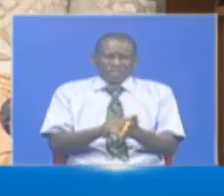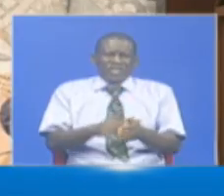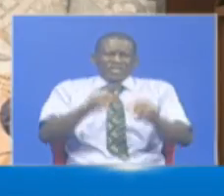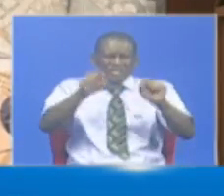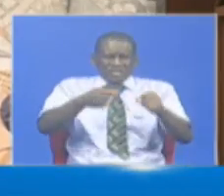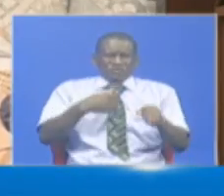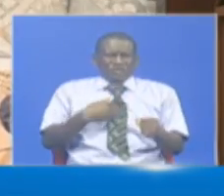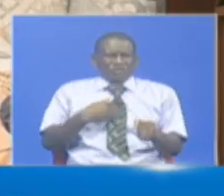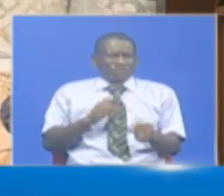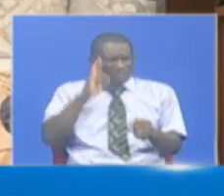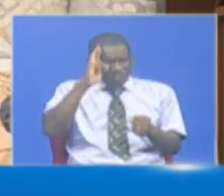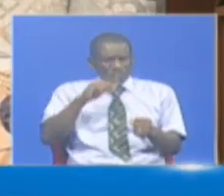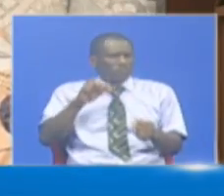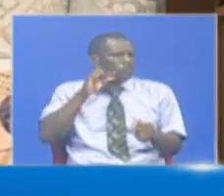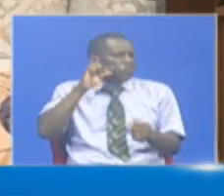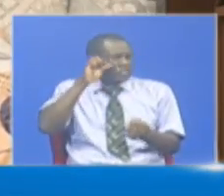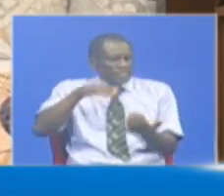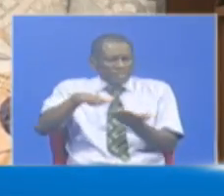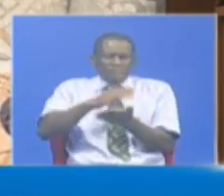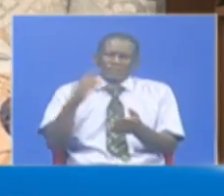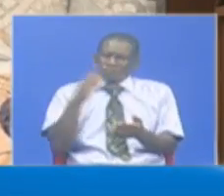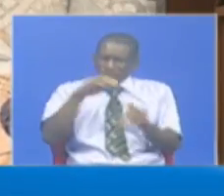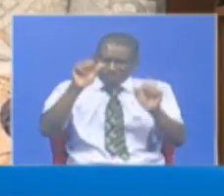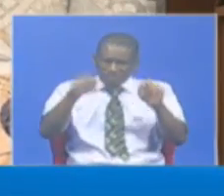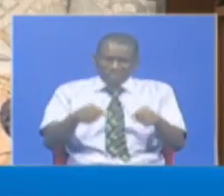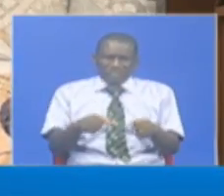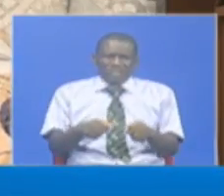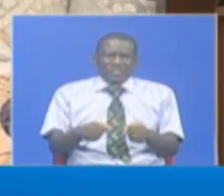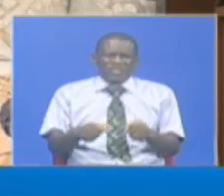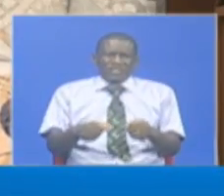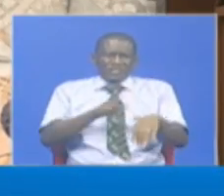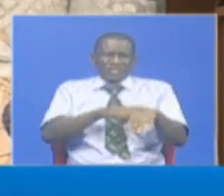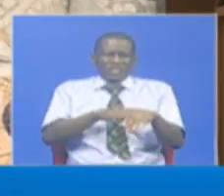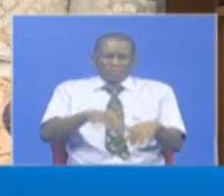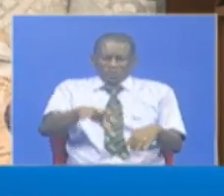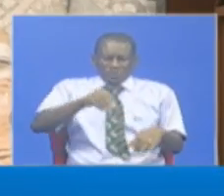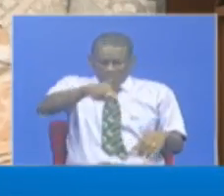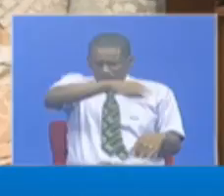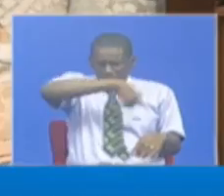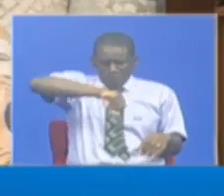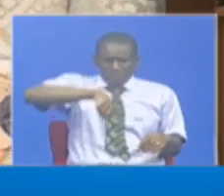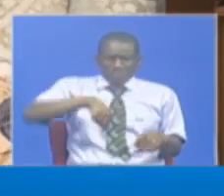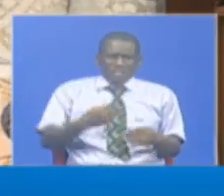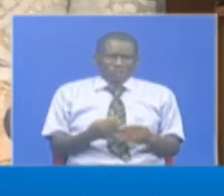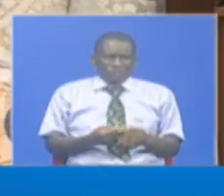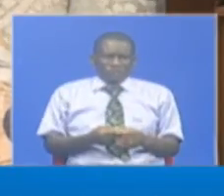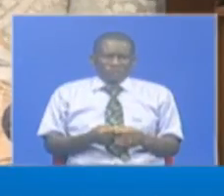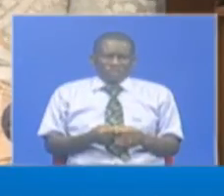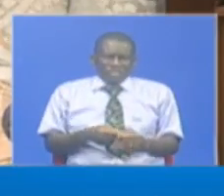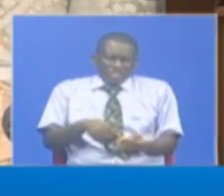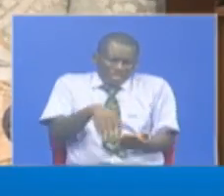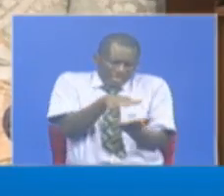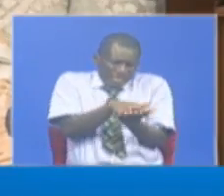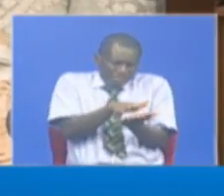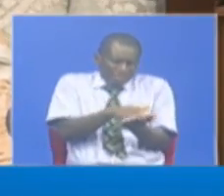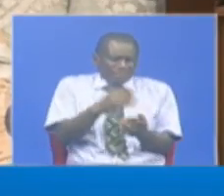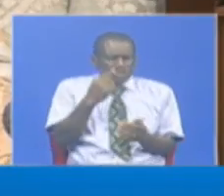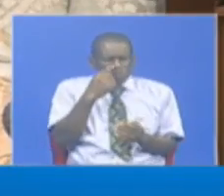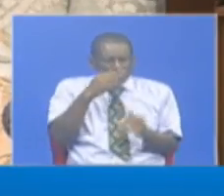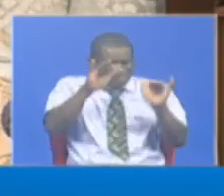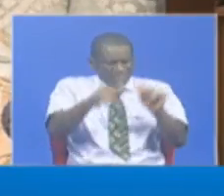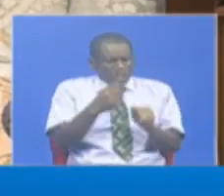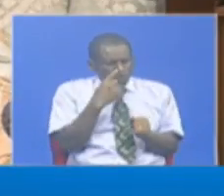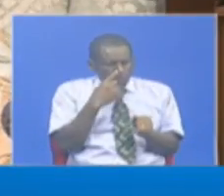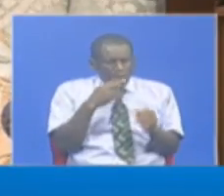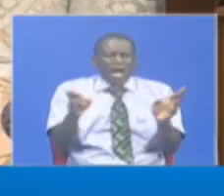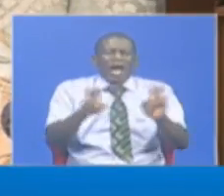causes. The causes are when we find ourselves confined in the homes, and there were